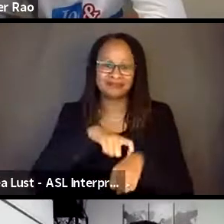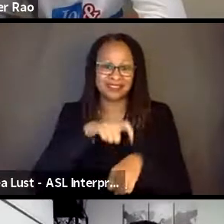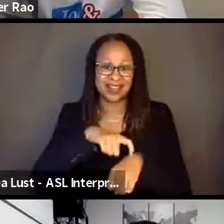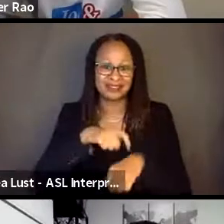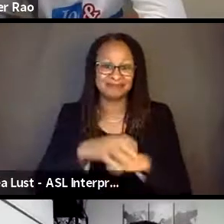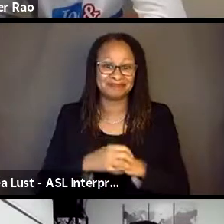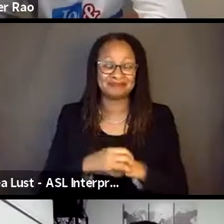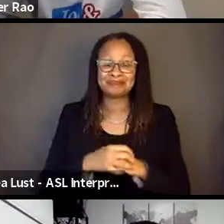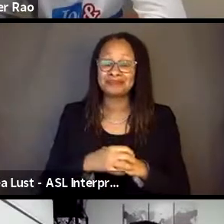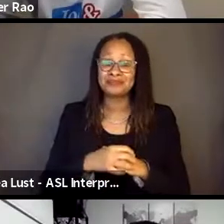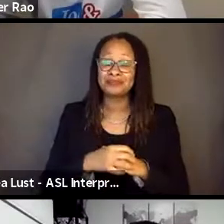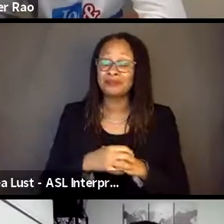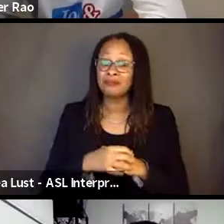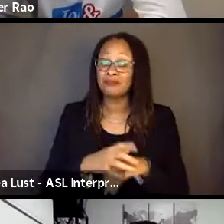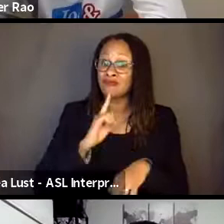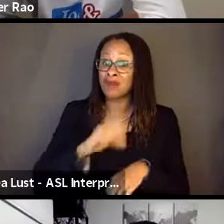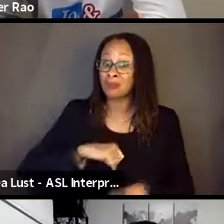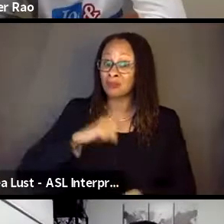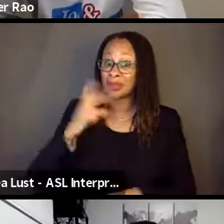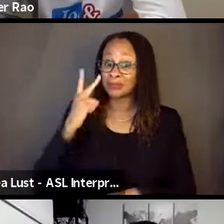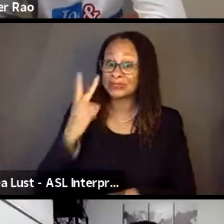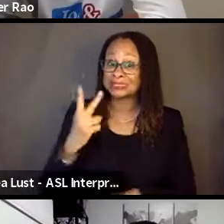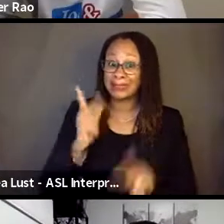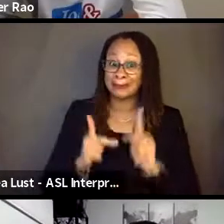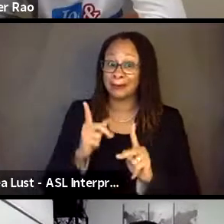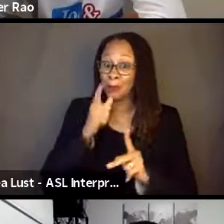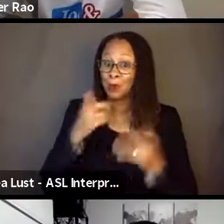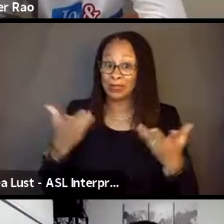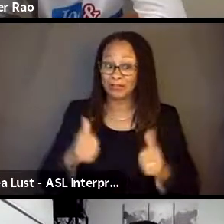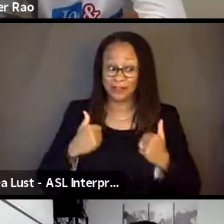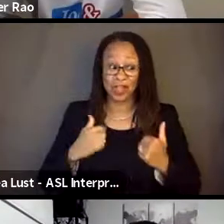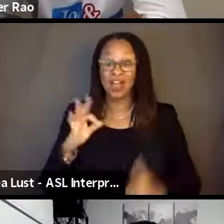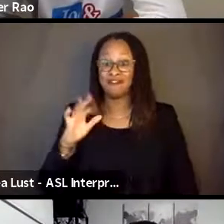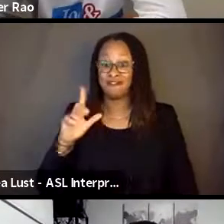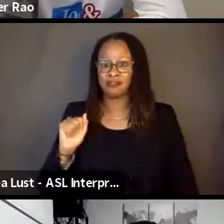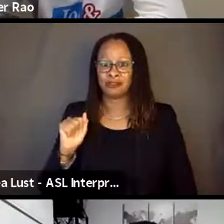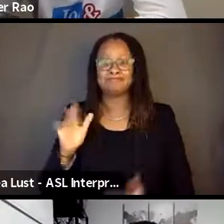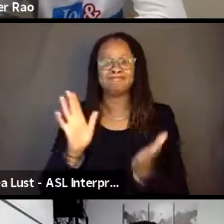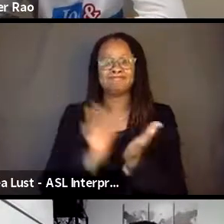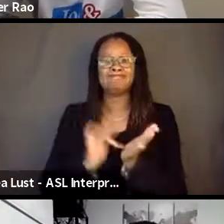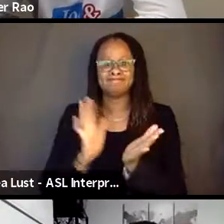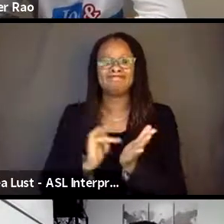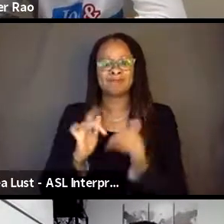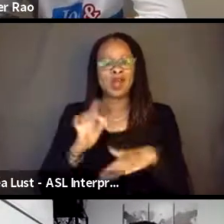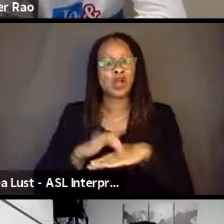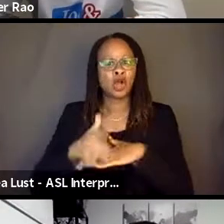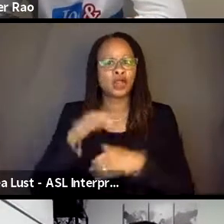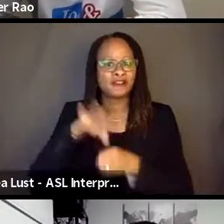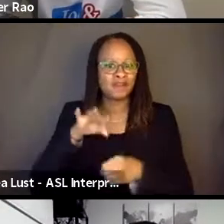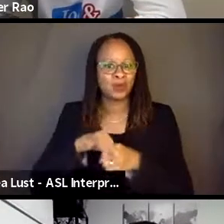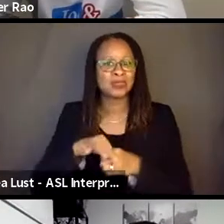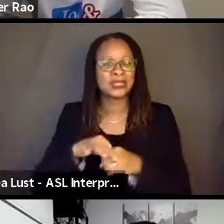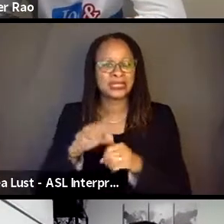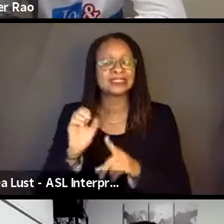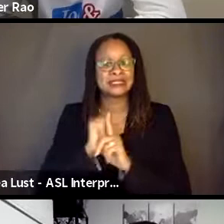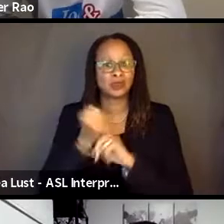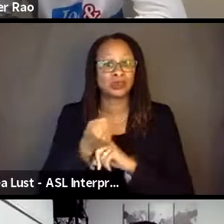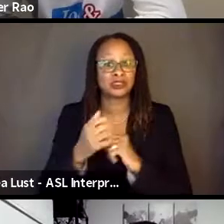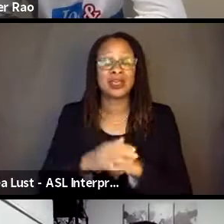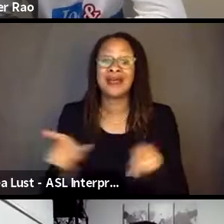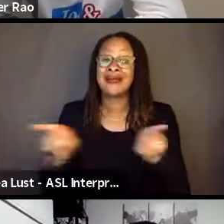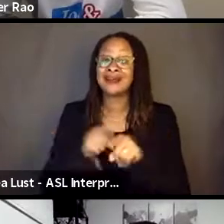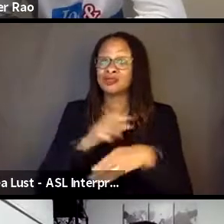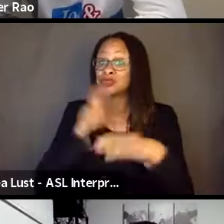am so proud to see that the people of Florida have taken advantage of the early voting. And as a